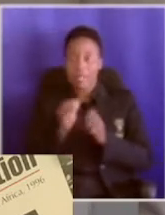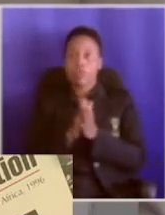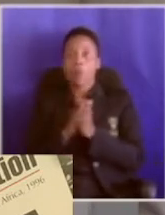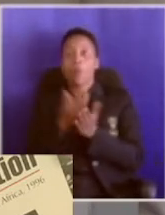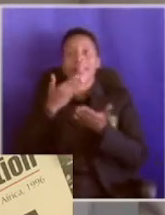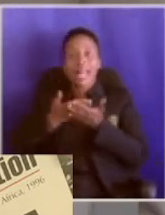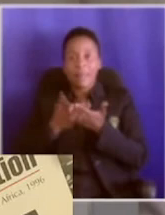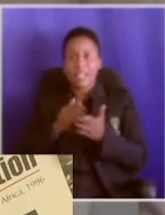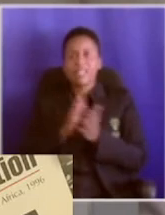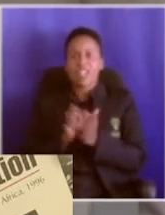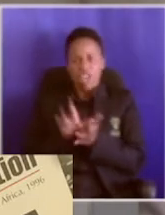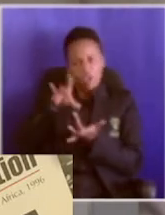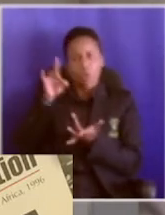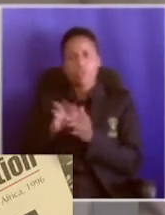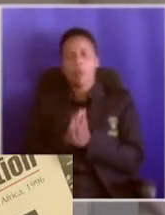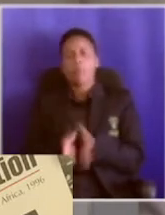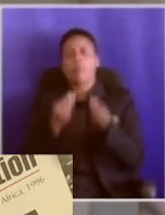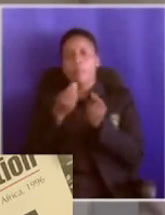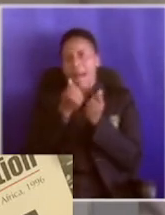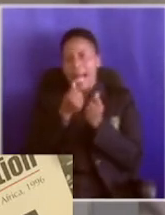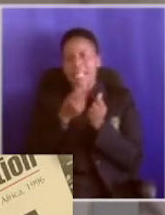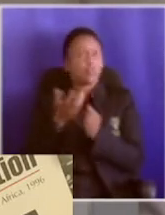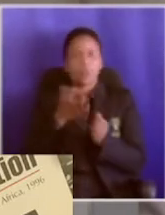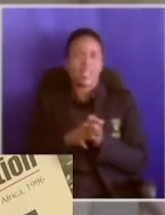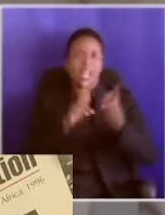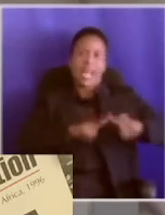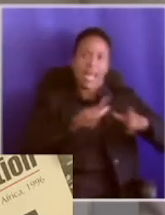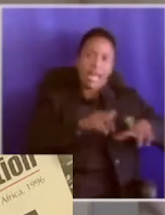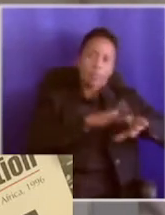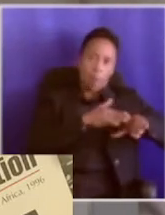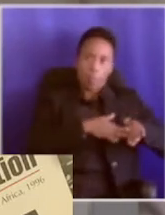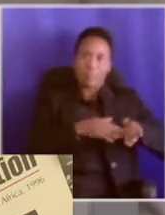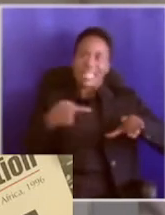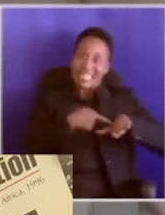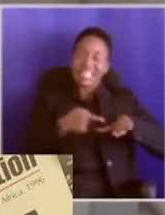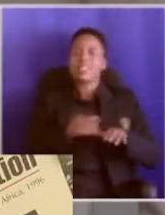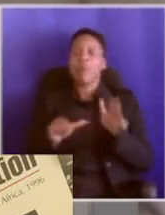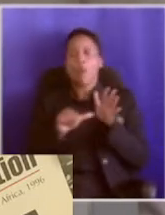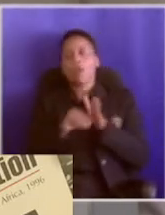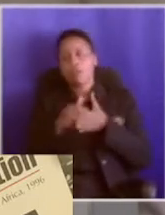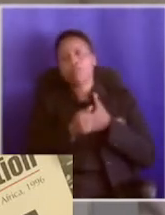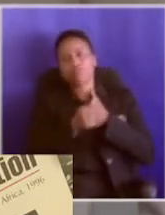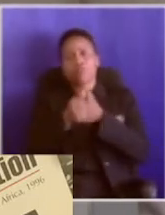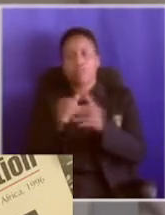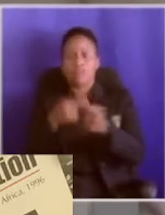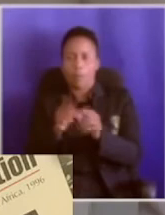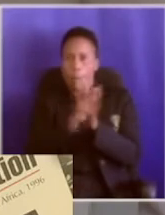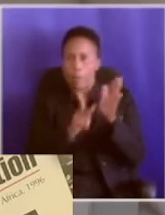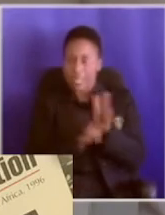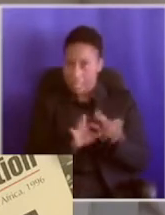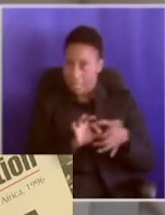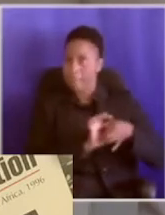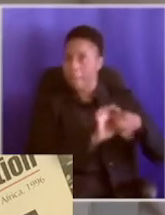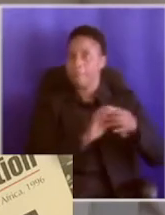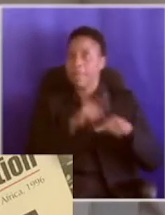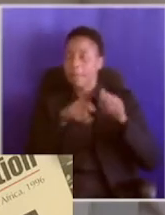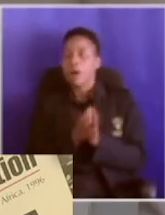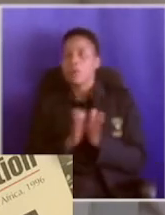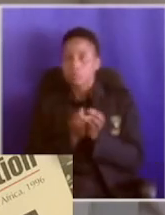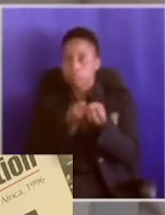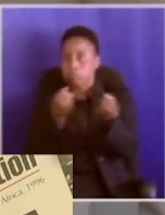for cash in the place of land should be an important guideline for policies relating to